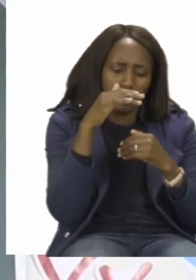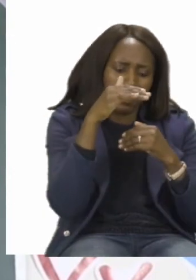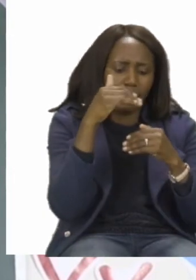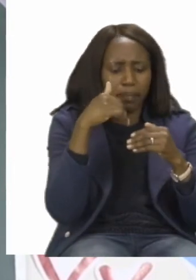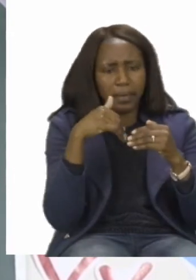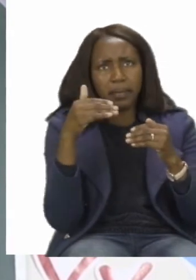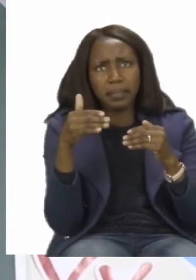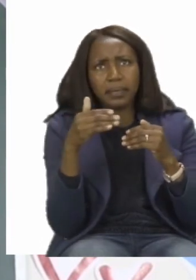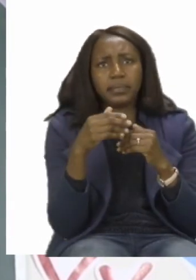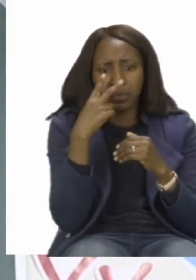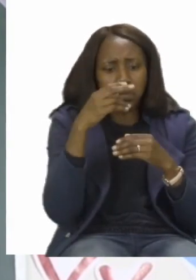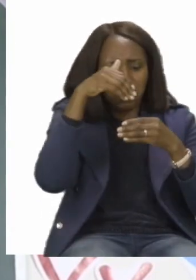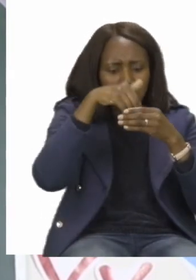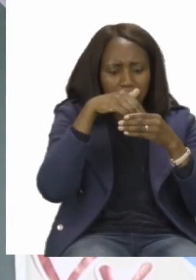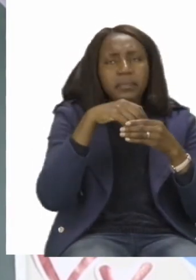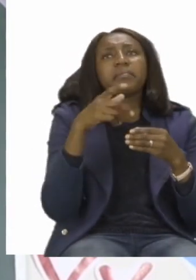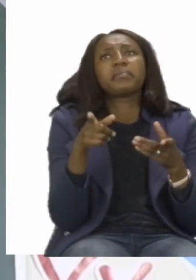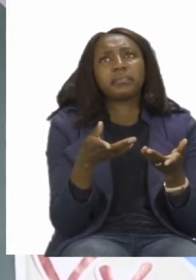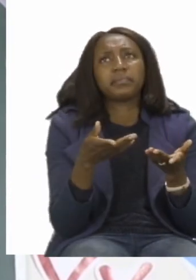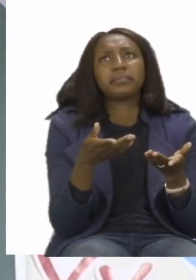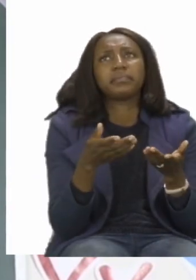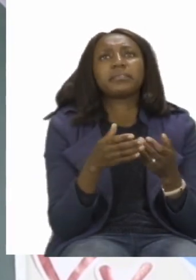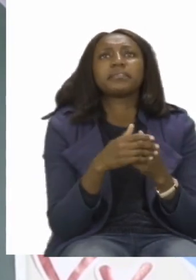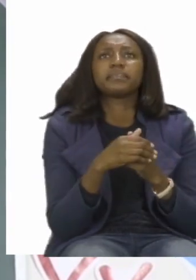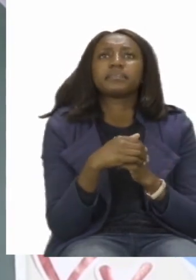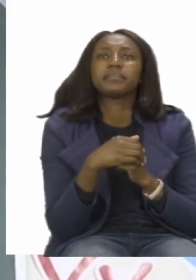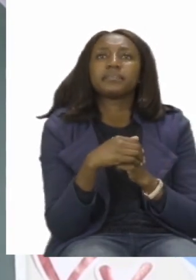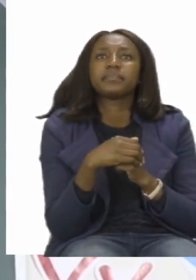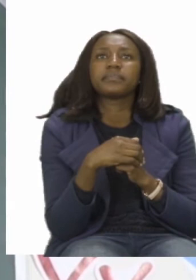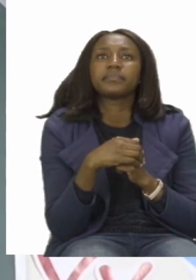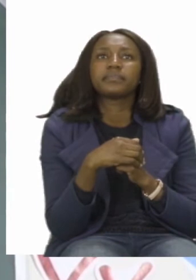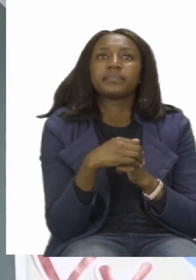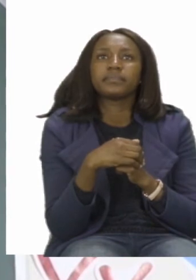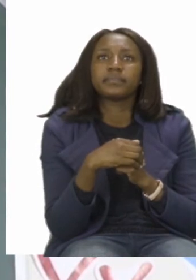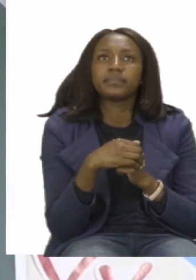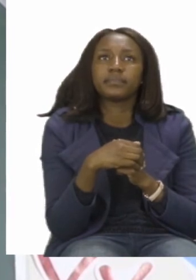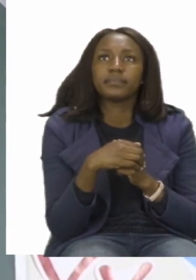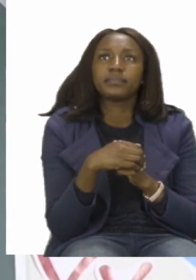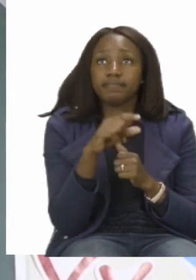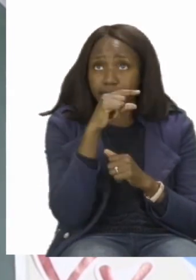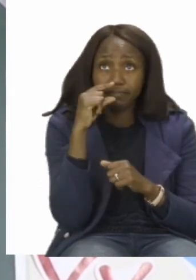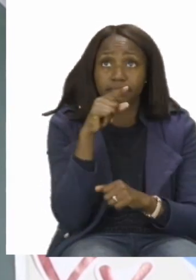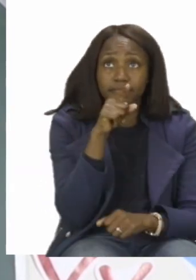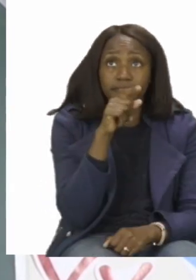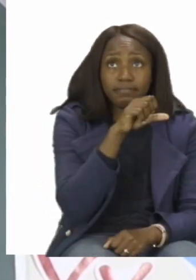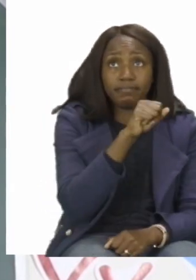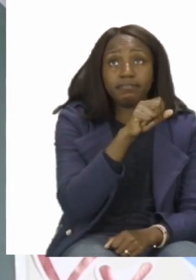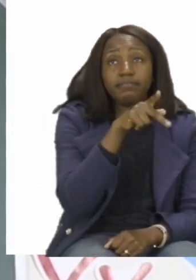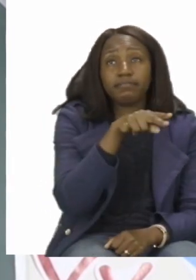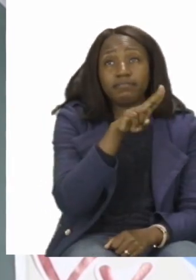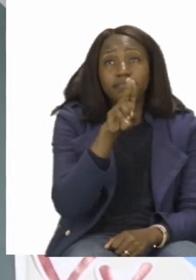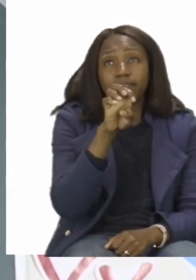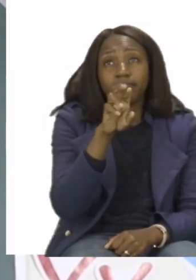the inside of the circle as well. And this is now why we call it a